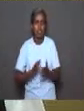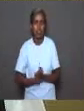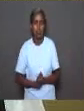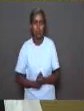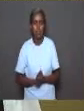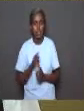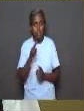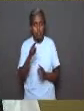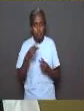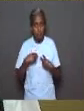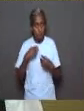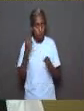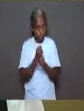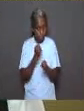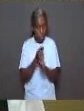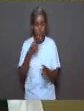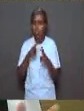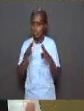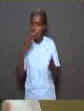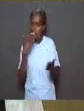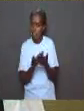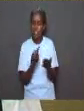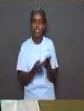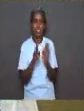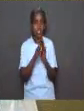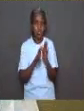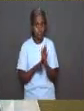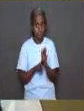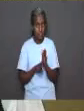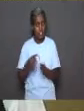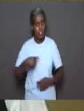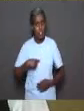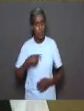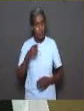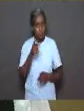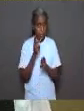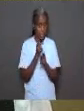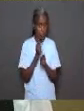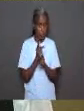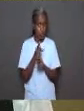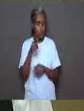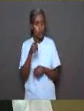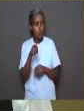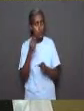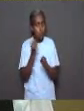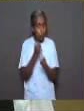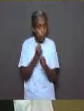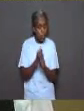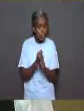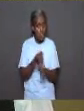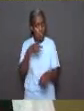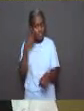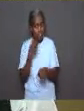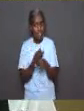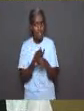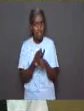result. You have all done very well in this unit. I will be expecting you to work